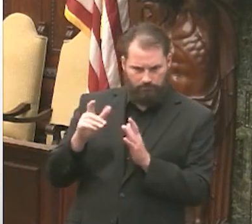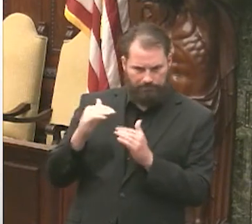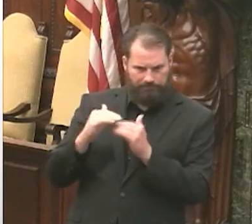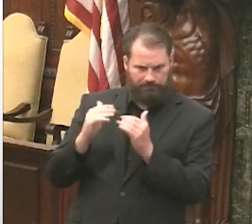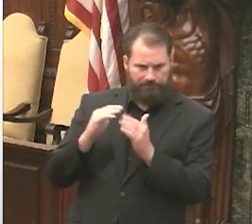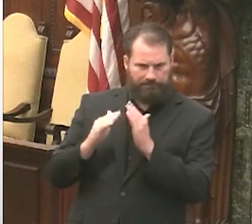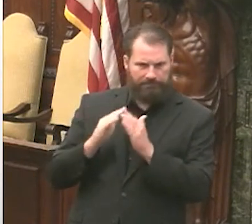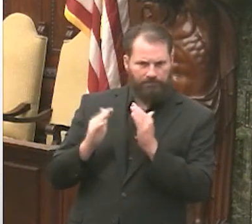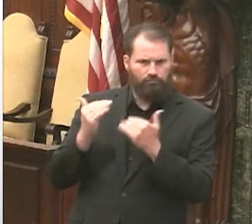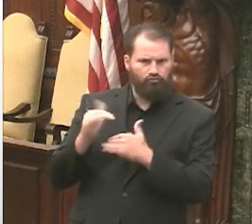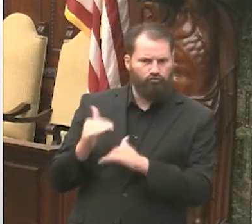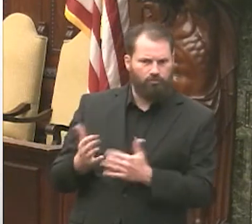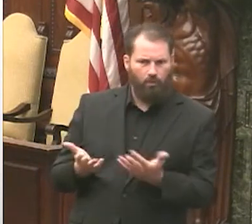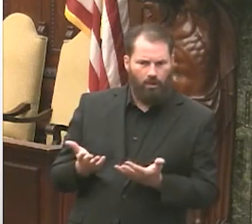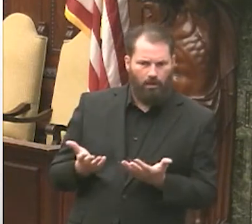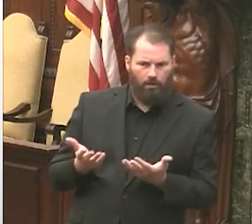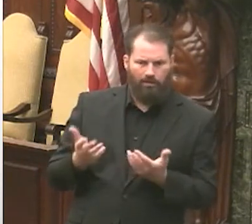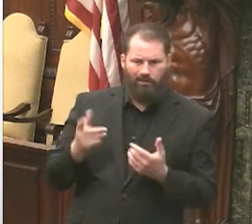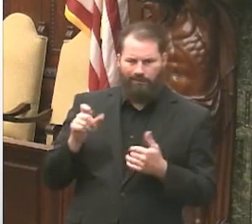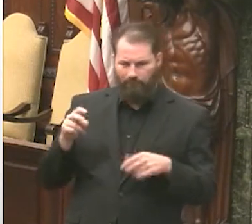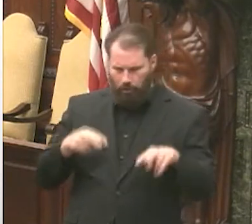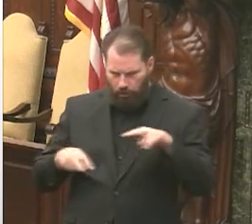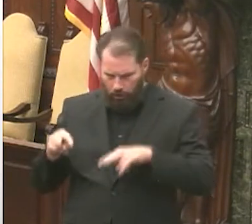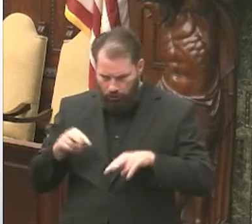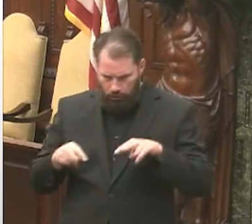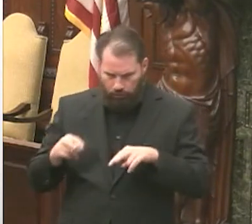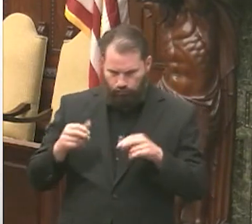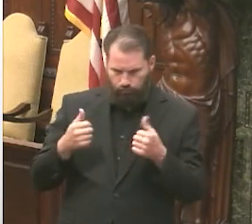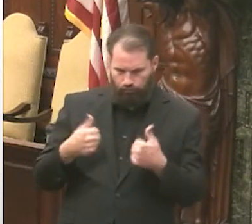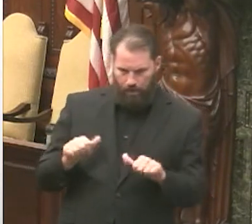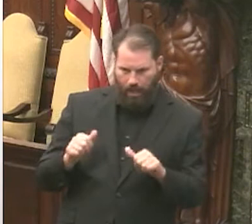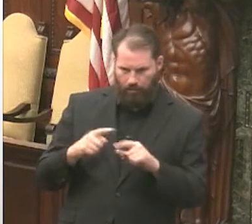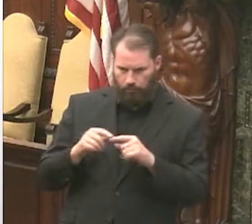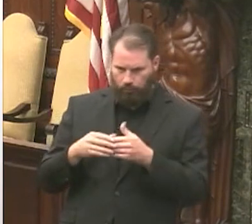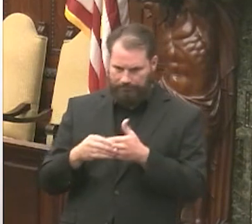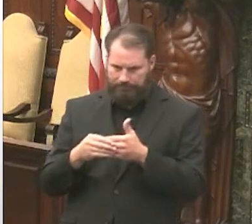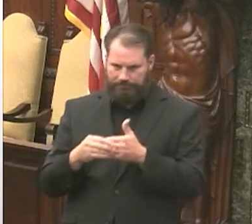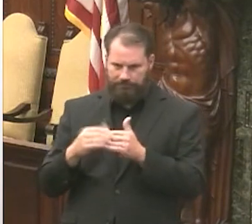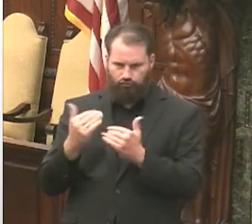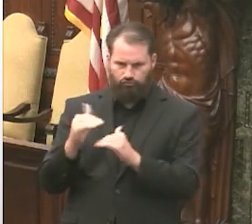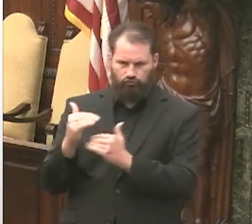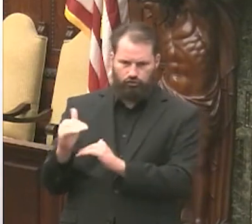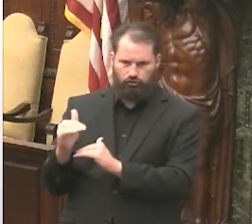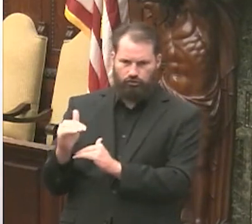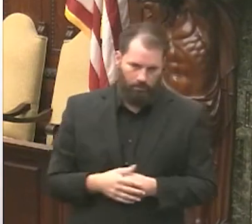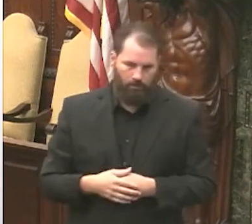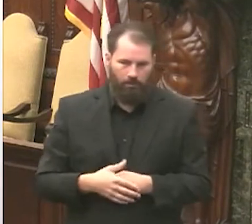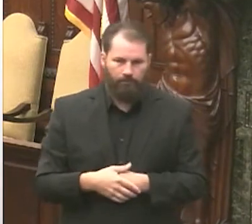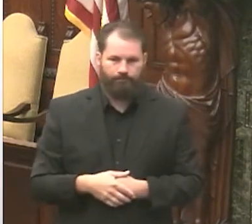appropriate to scale back on. But likewise, the governor would have to make similar changes in order for that to change.